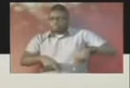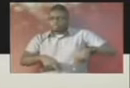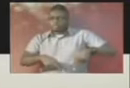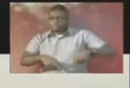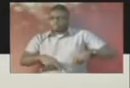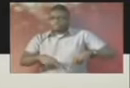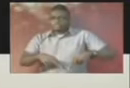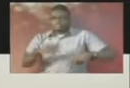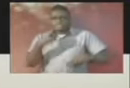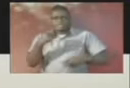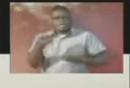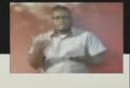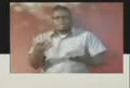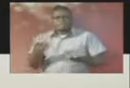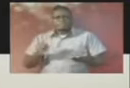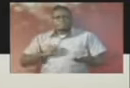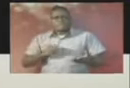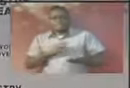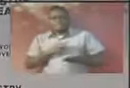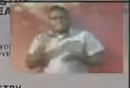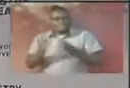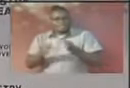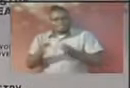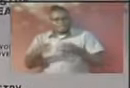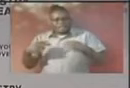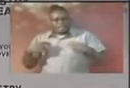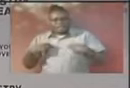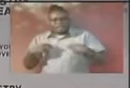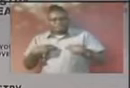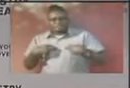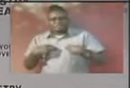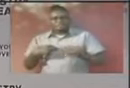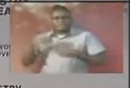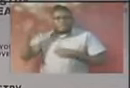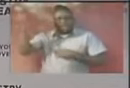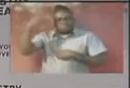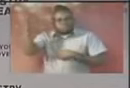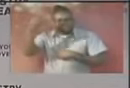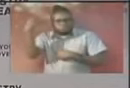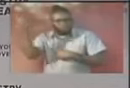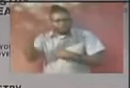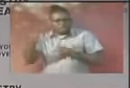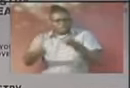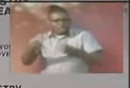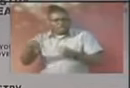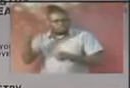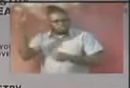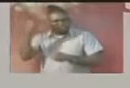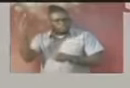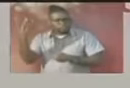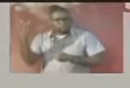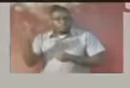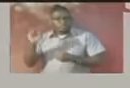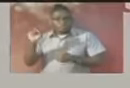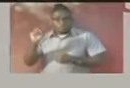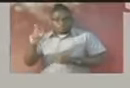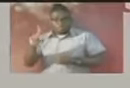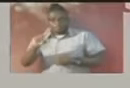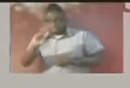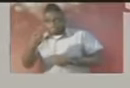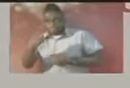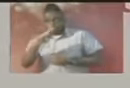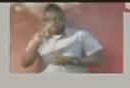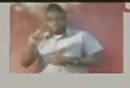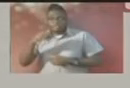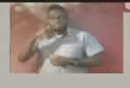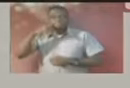of ambulances? Thank you. Okay, so first question relating to your variant. As of yesterday, the